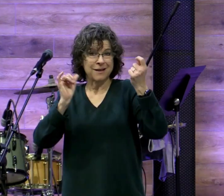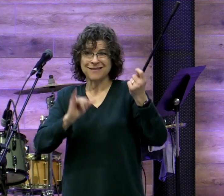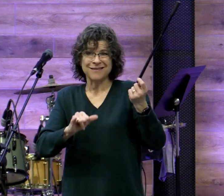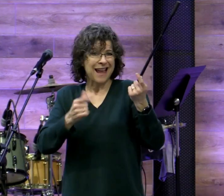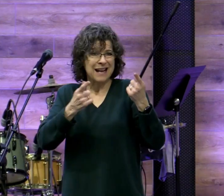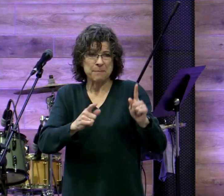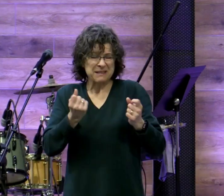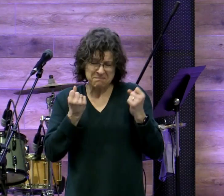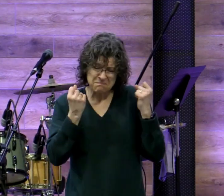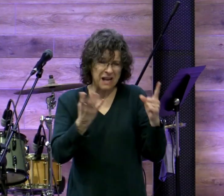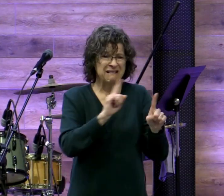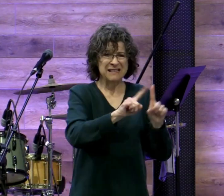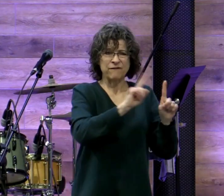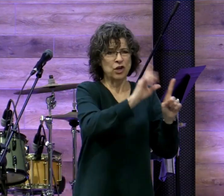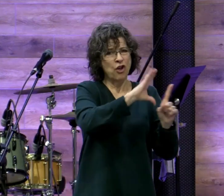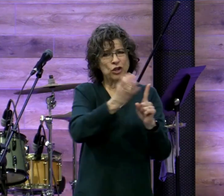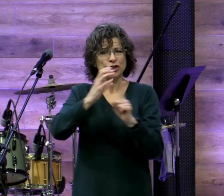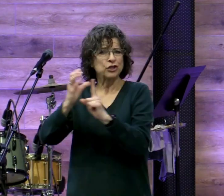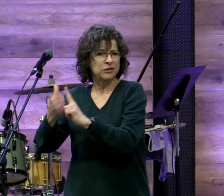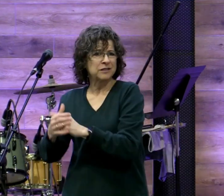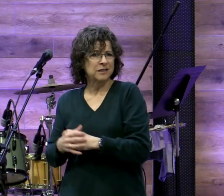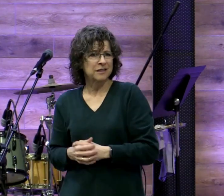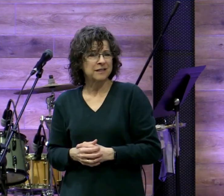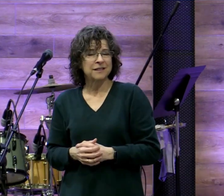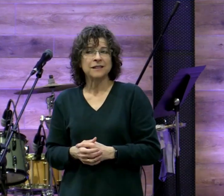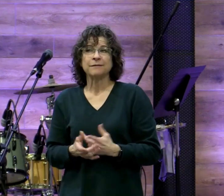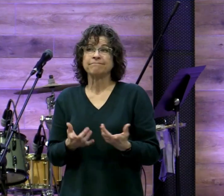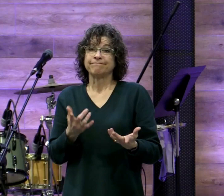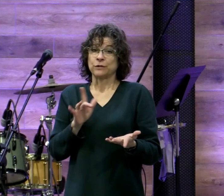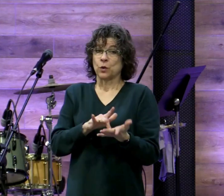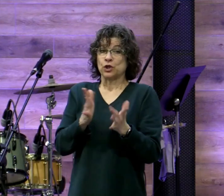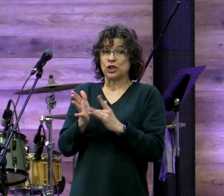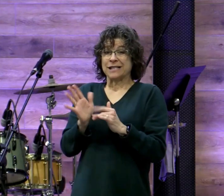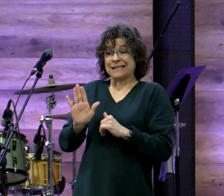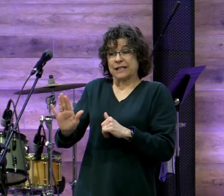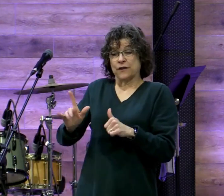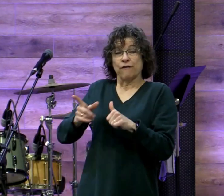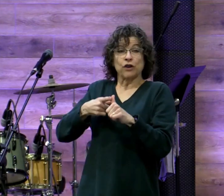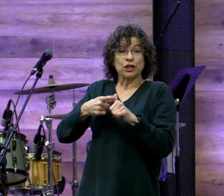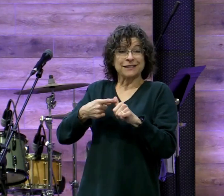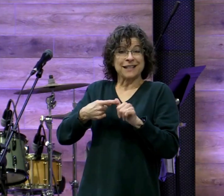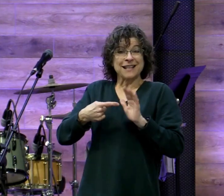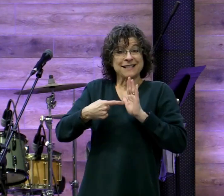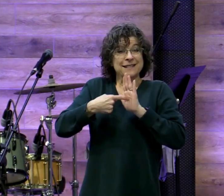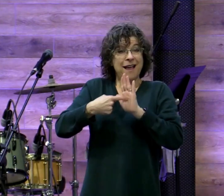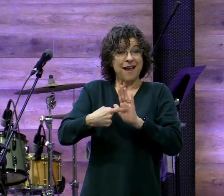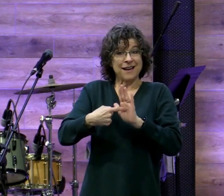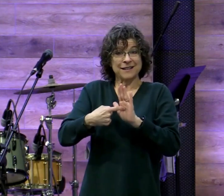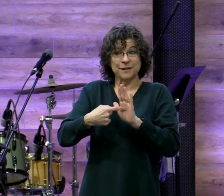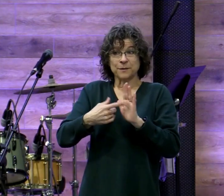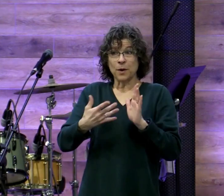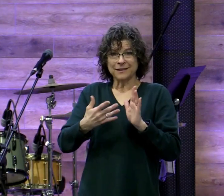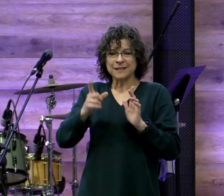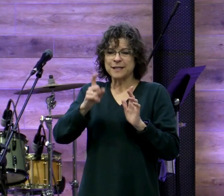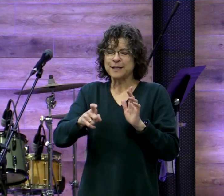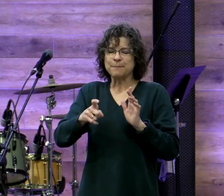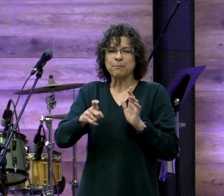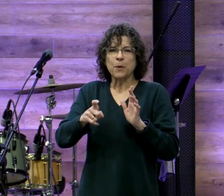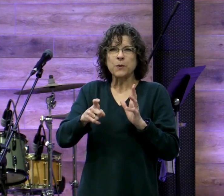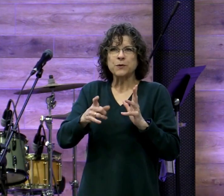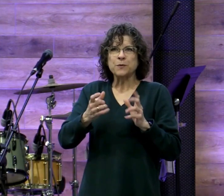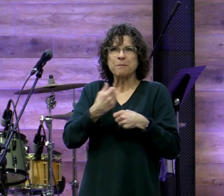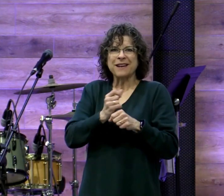earth. And I think Jesus' first miracle, his first sign, is meant to evoke that longing in